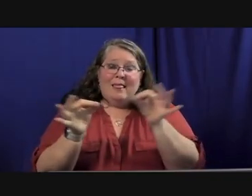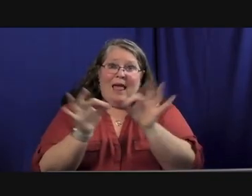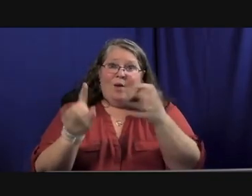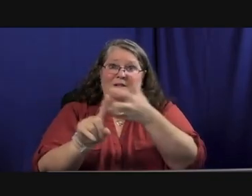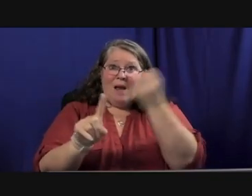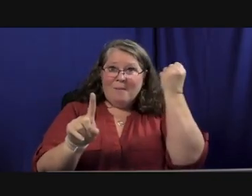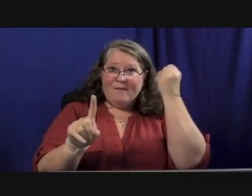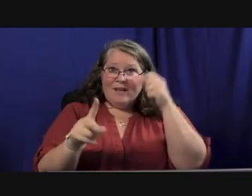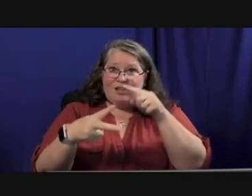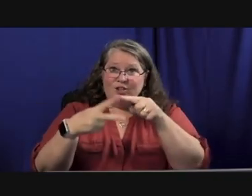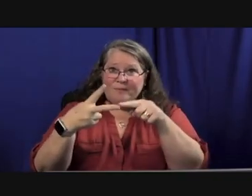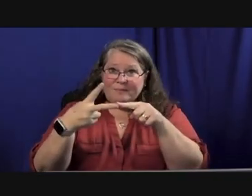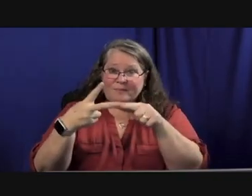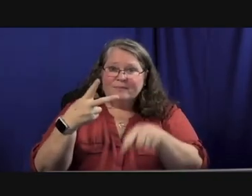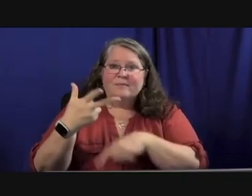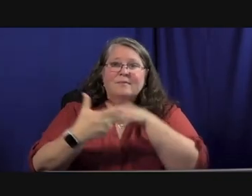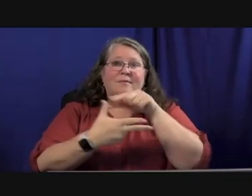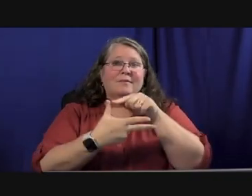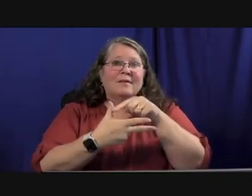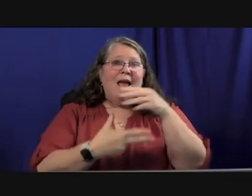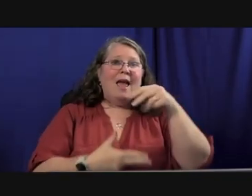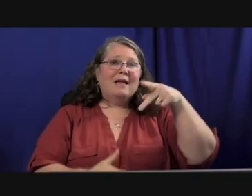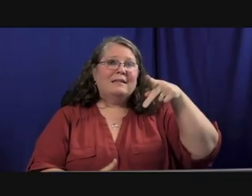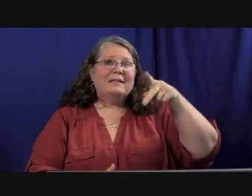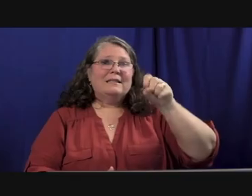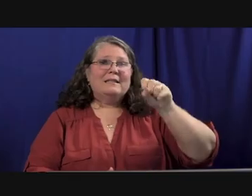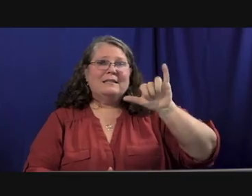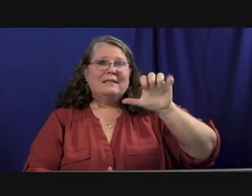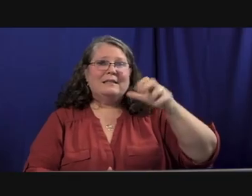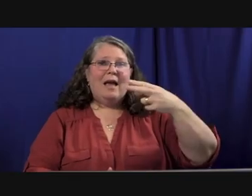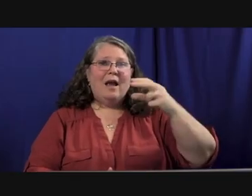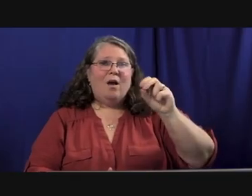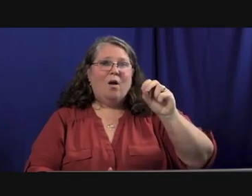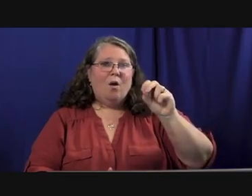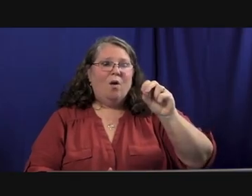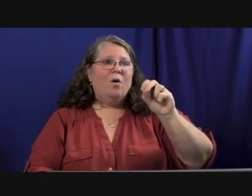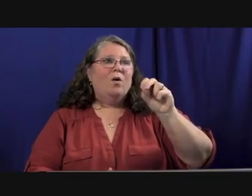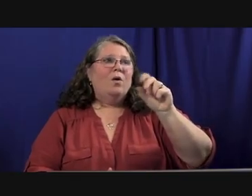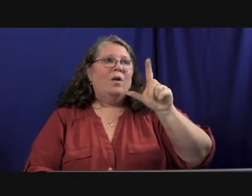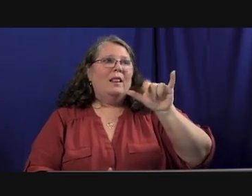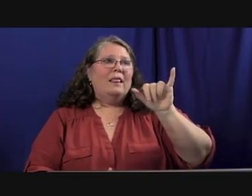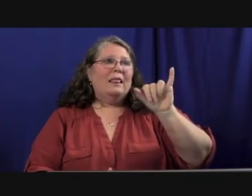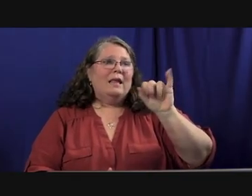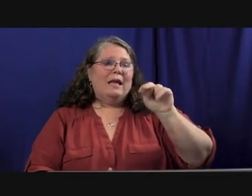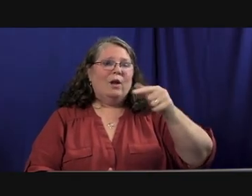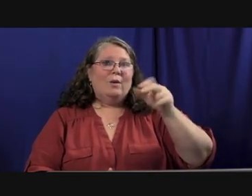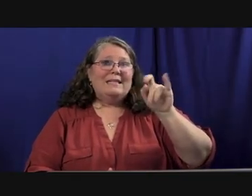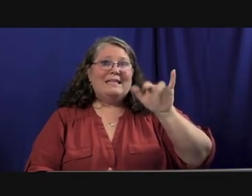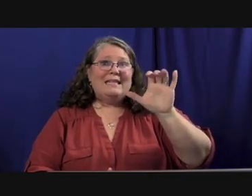ASL, language deprivation, and psycholinguistic